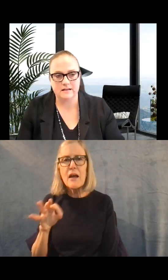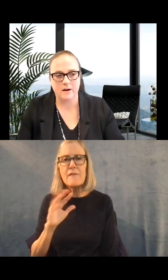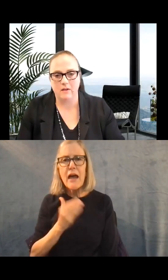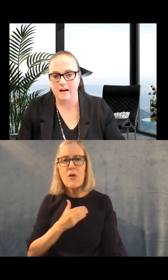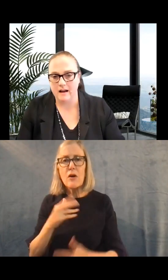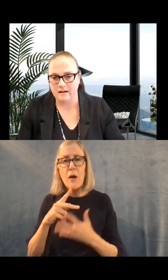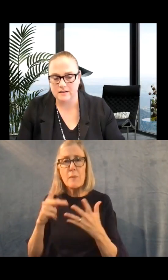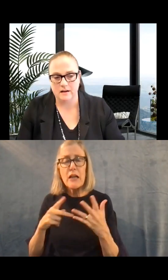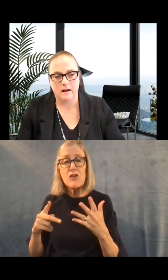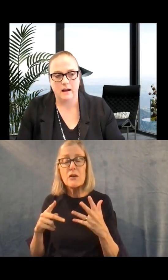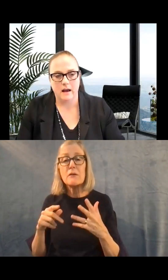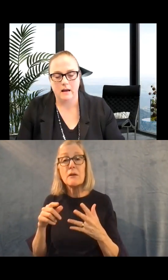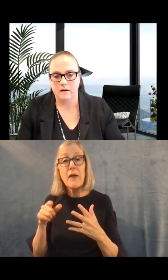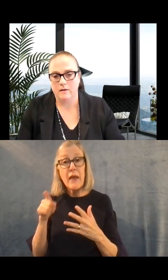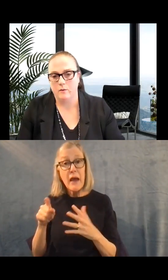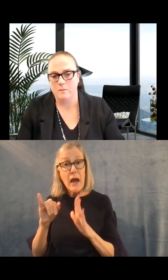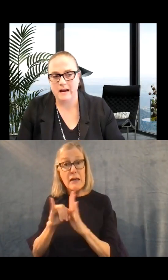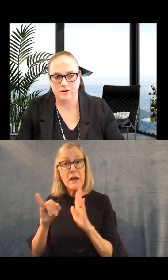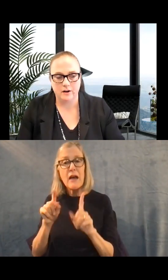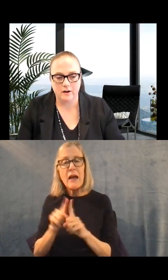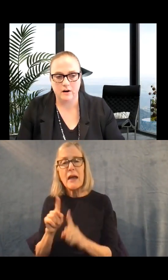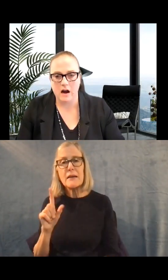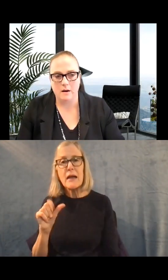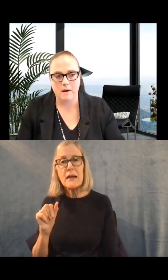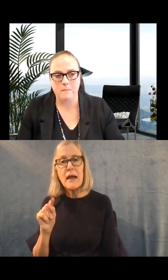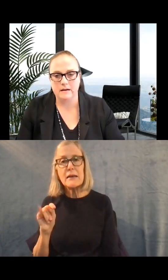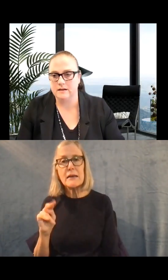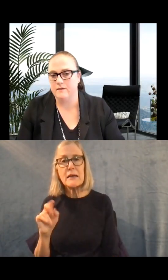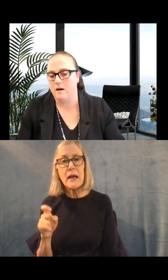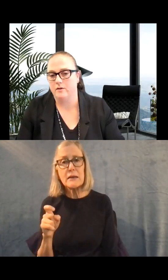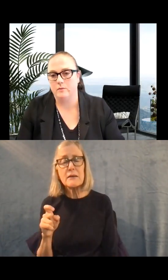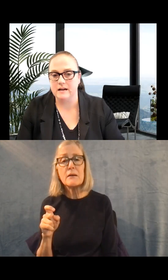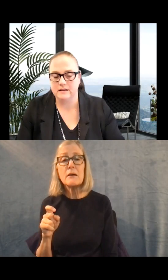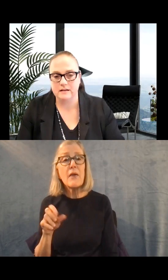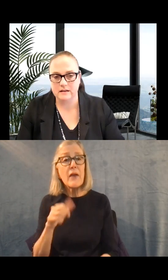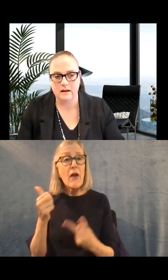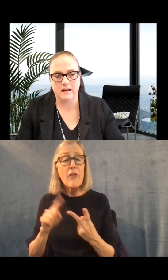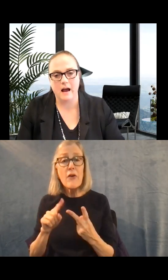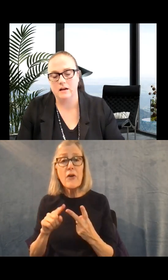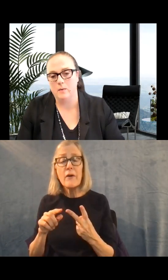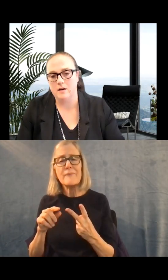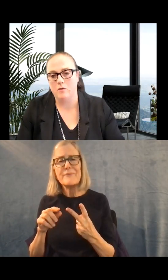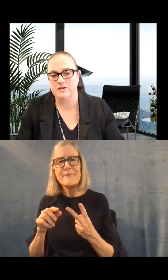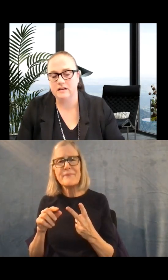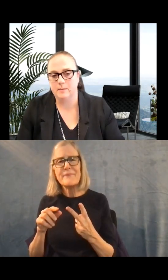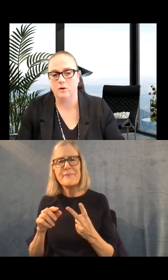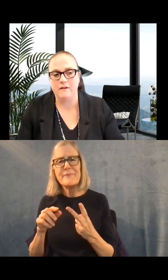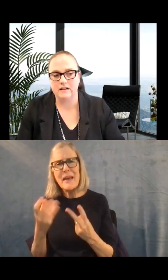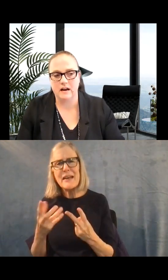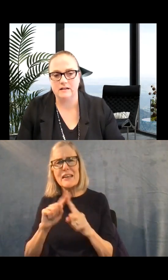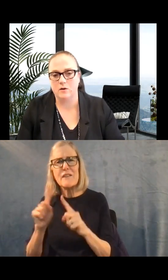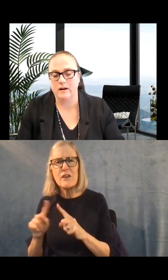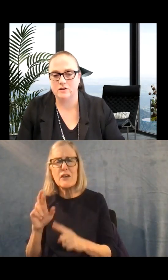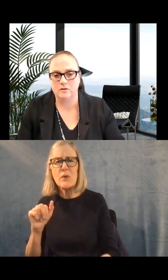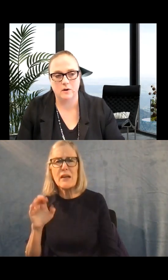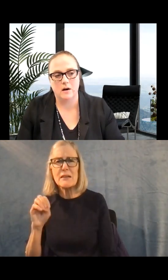identifies as Latinx, and the remainder a mix of other races. And we know just the